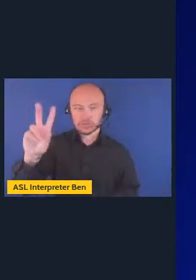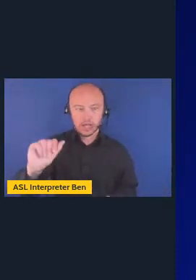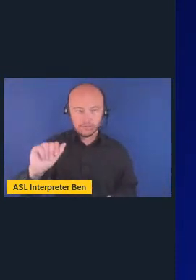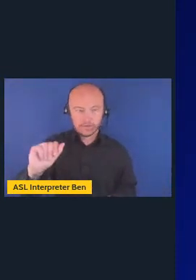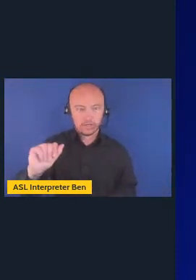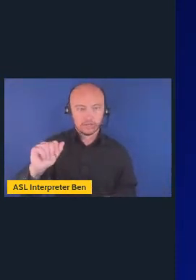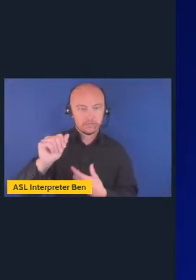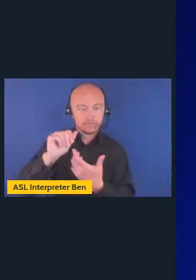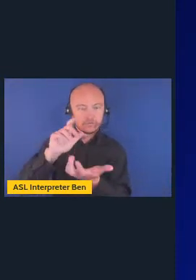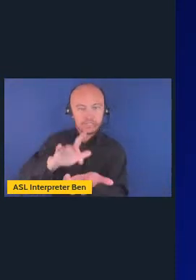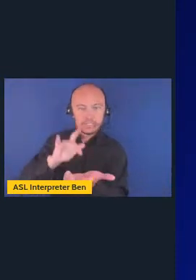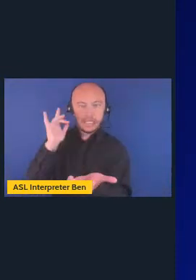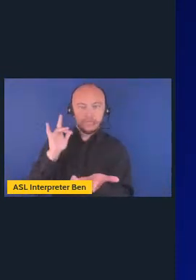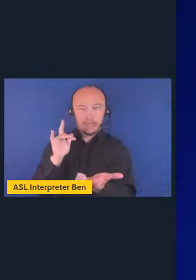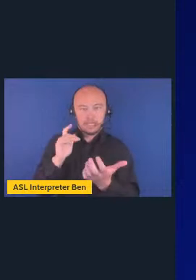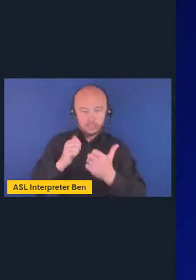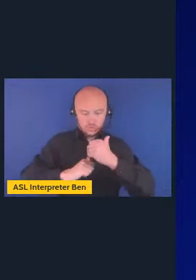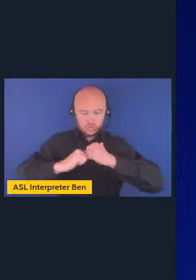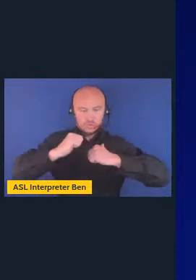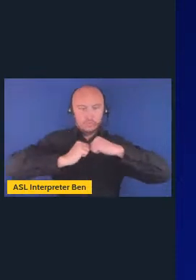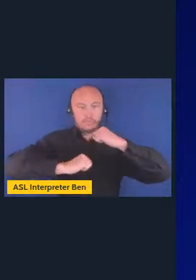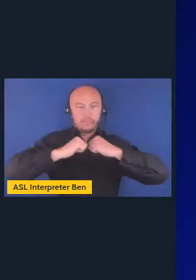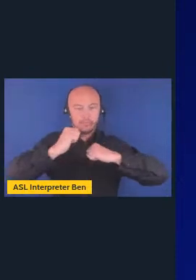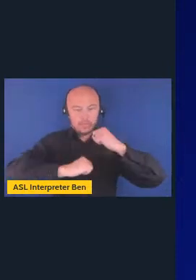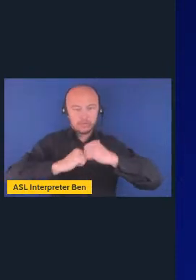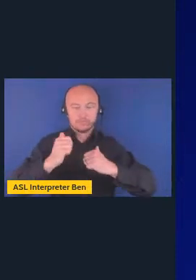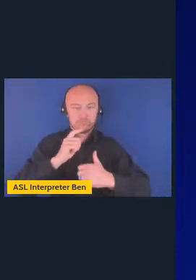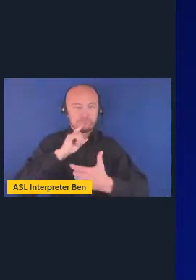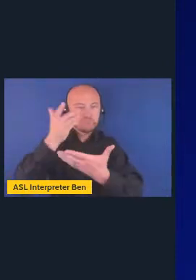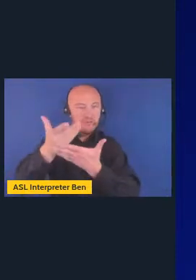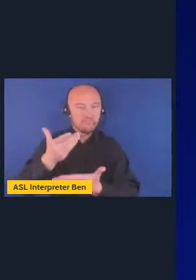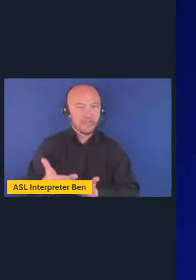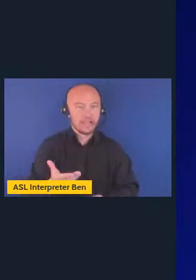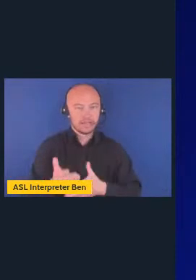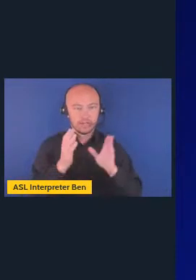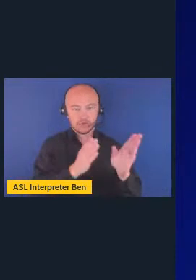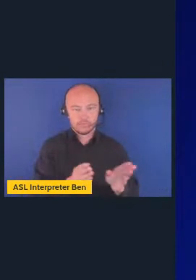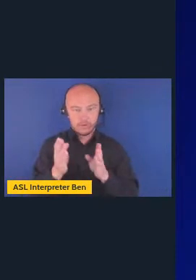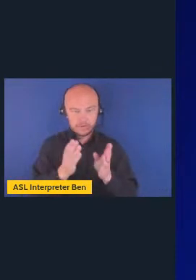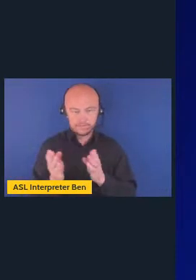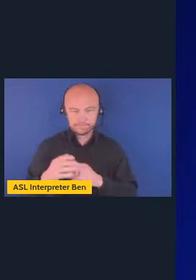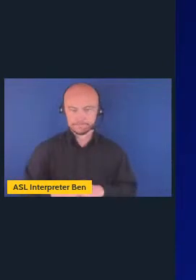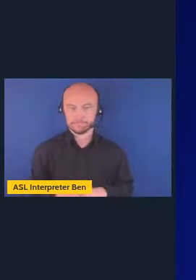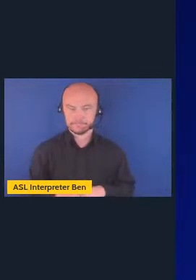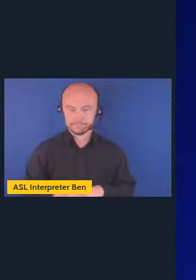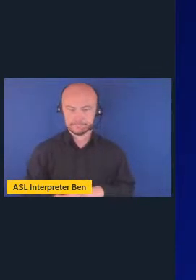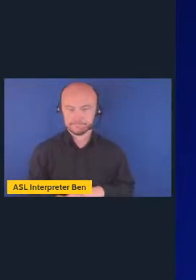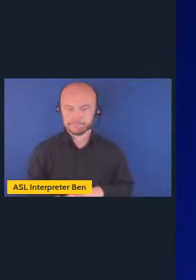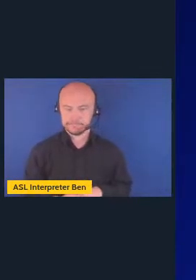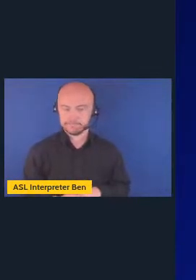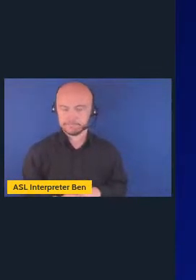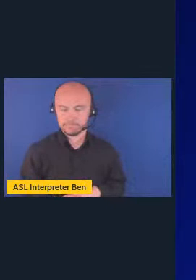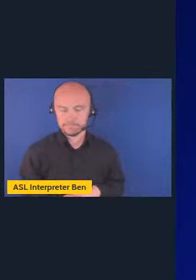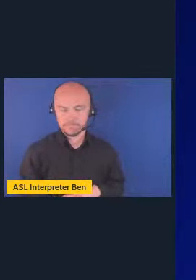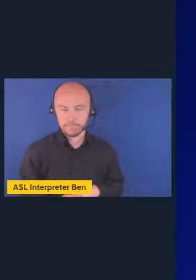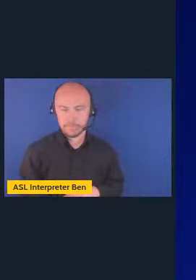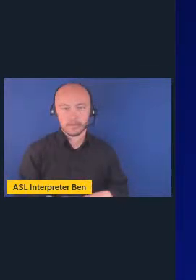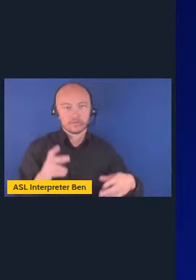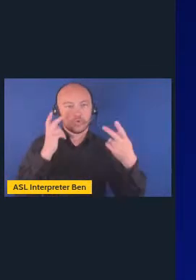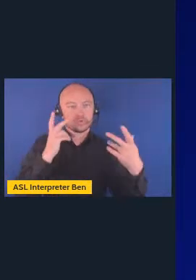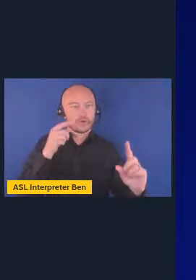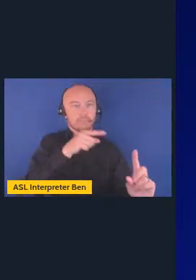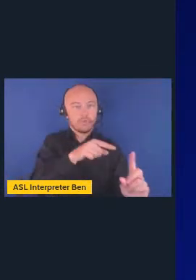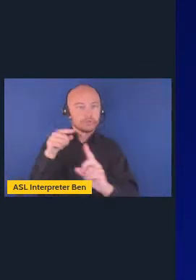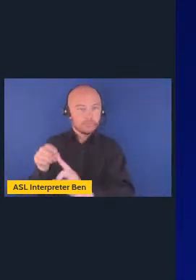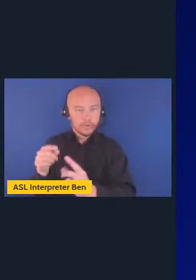build constructs that codify and validate these patterns. So here's an example of this point-to-point integration channel.